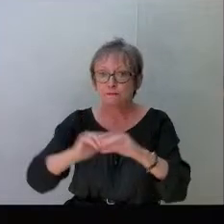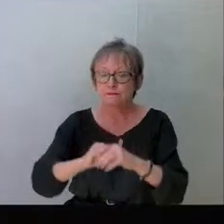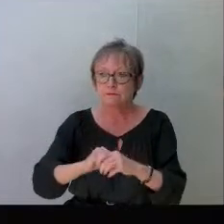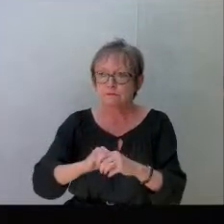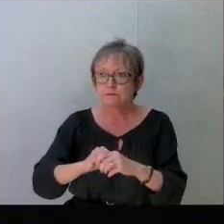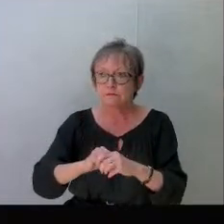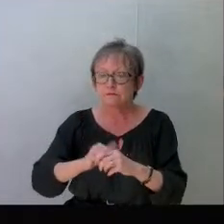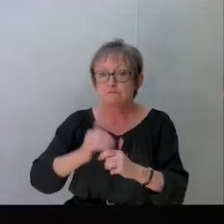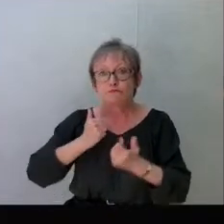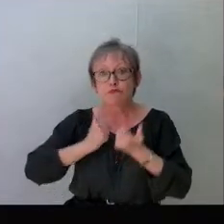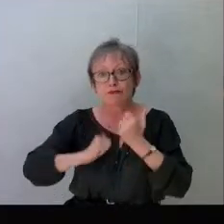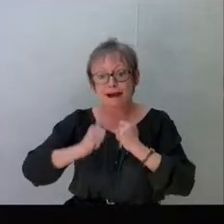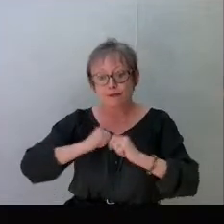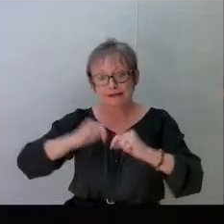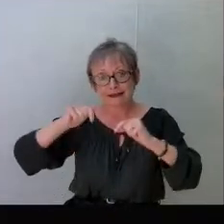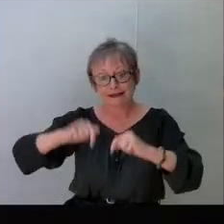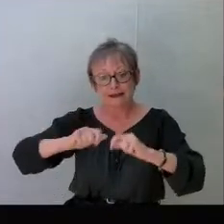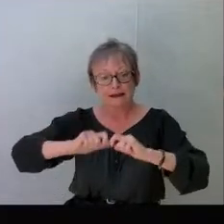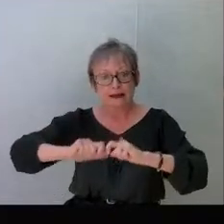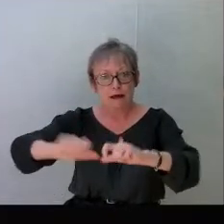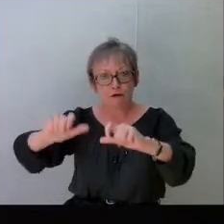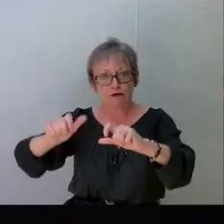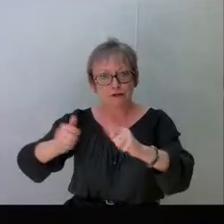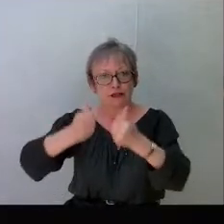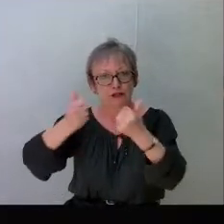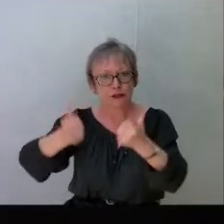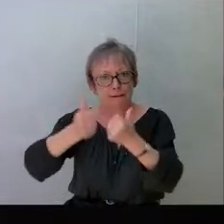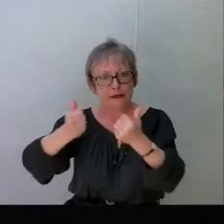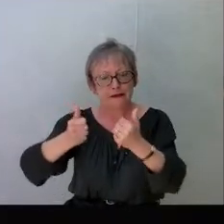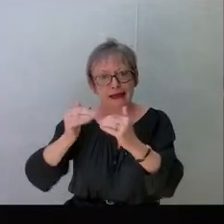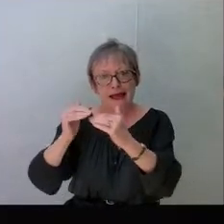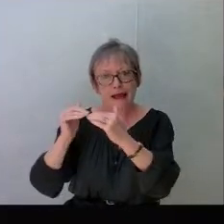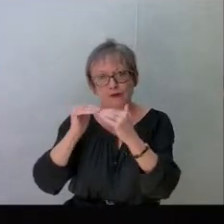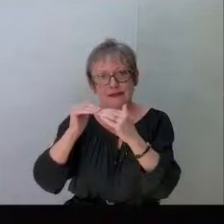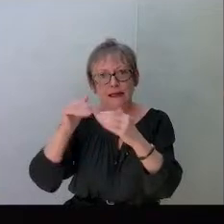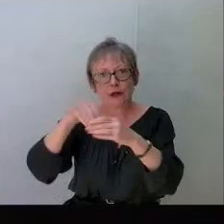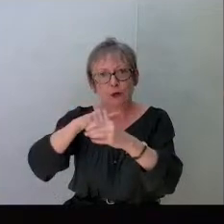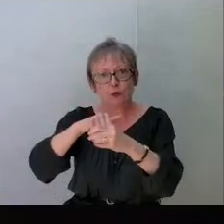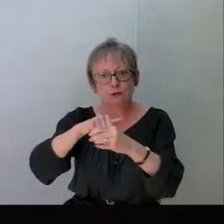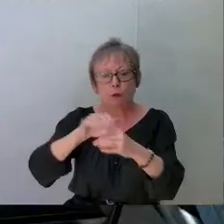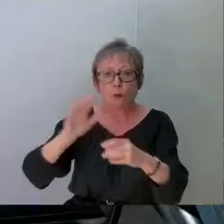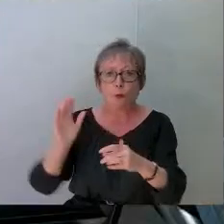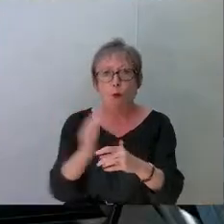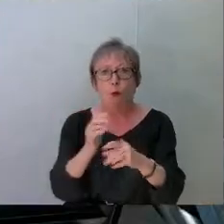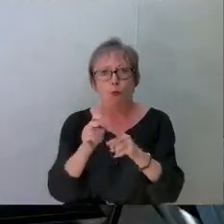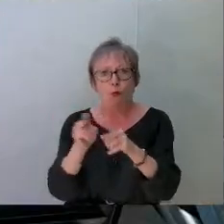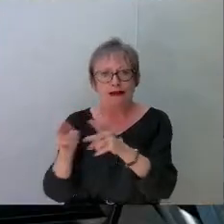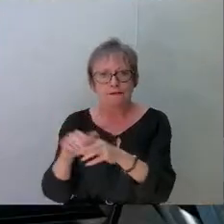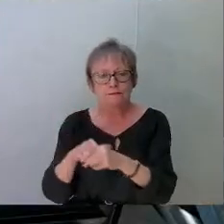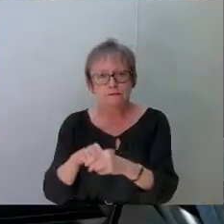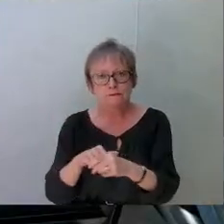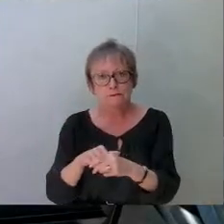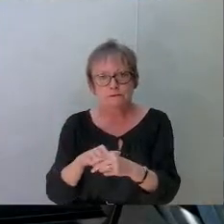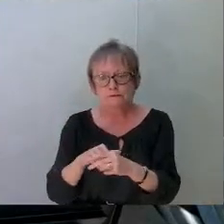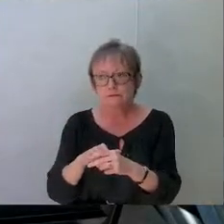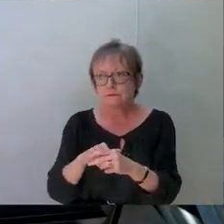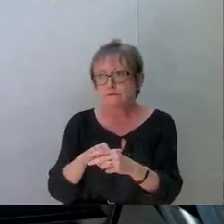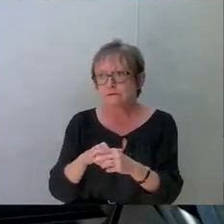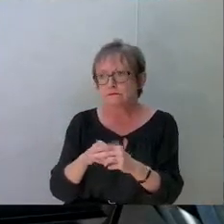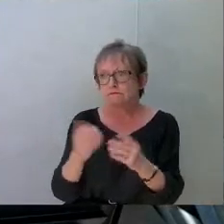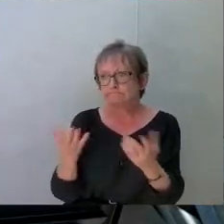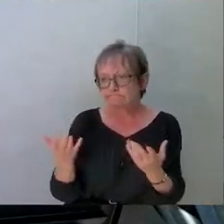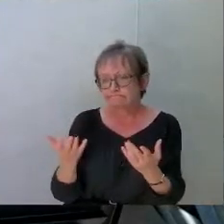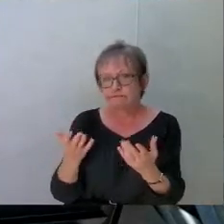as an institution we continue to champion equity and inclusion in all its forms, be it through our Athena Swan